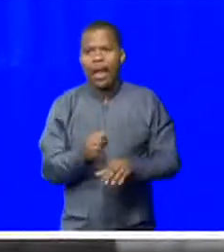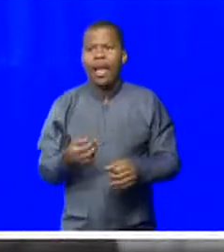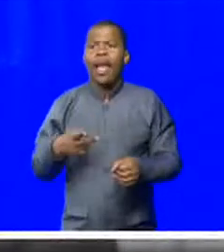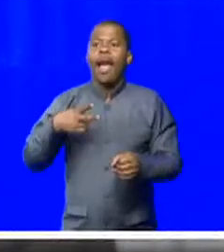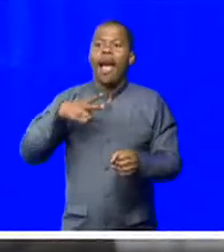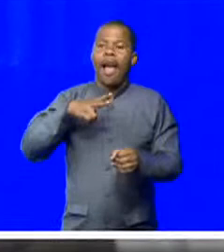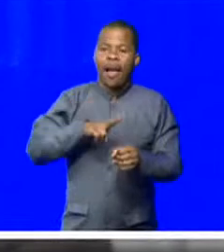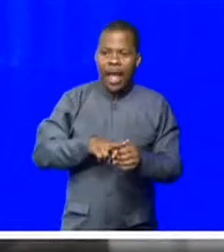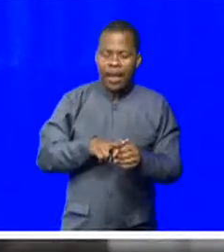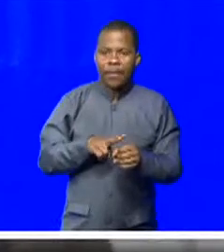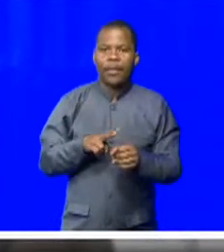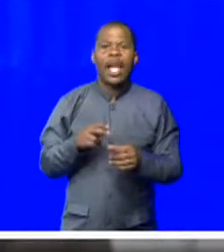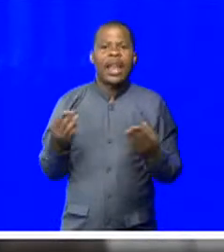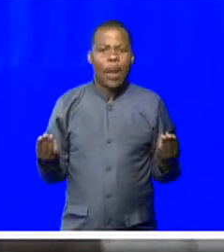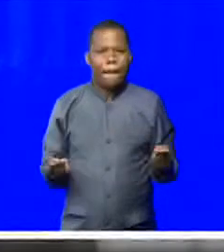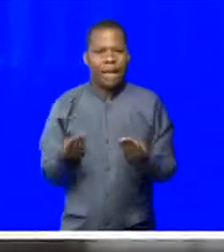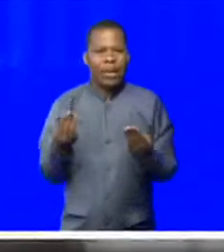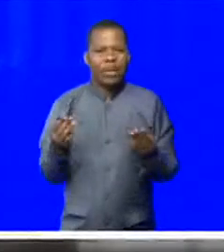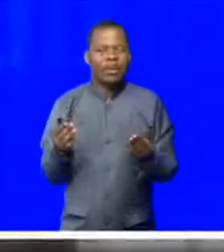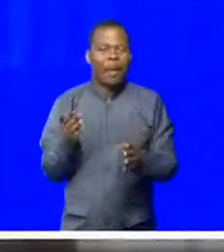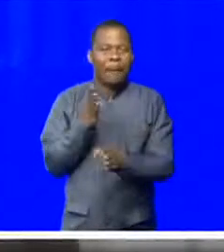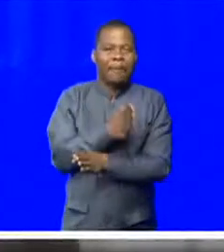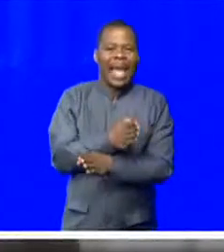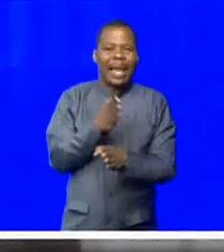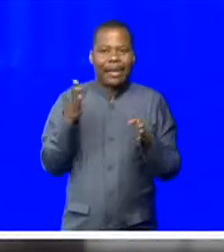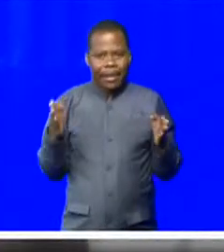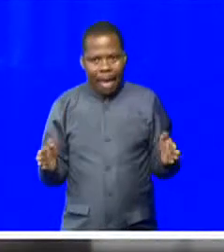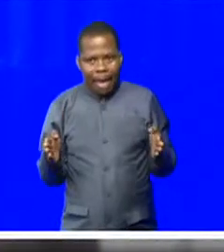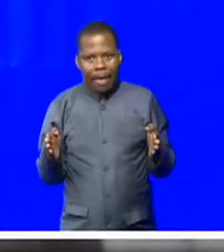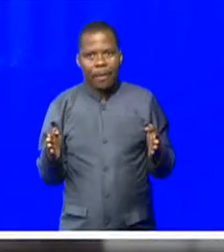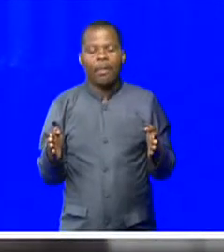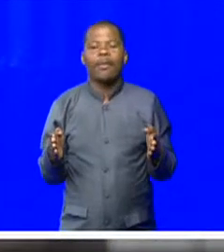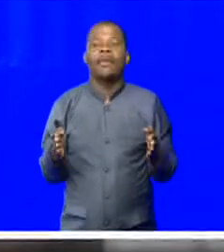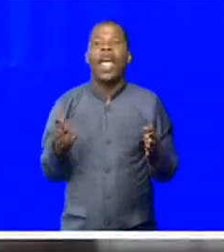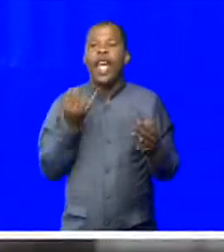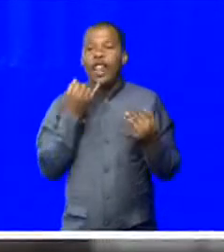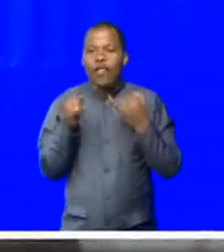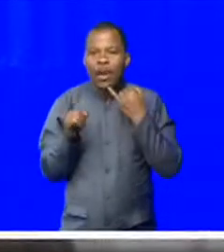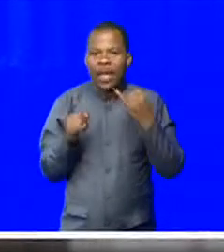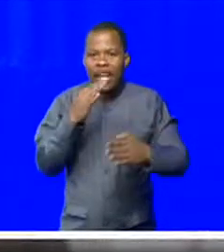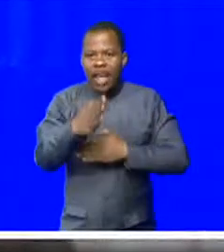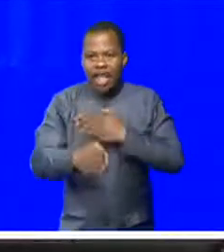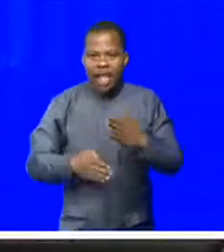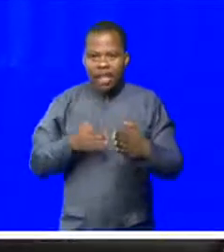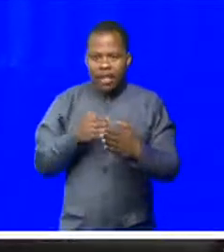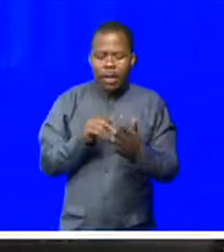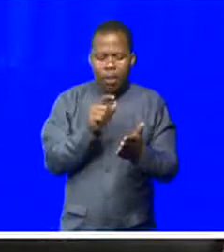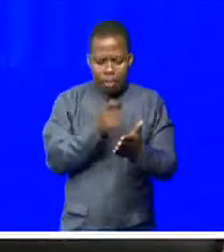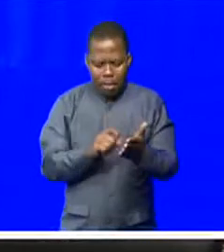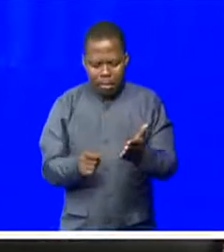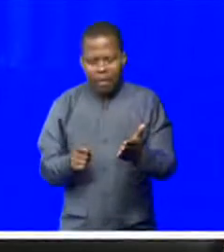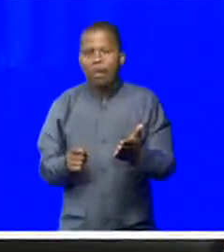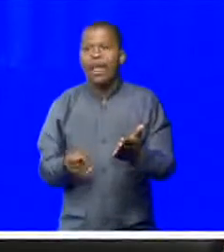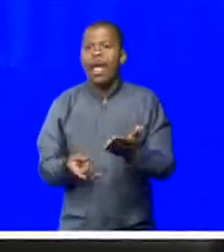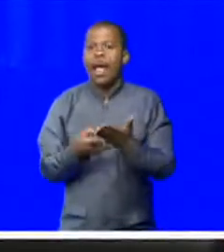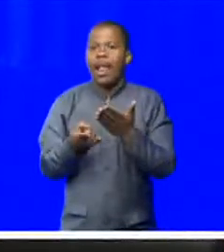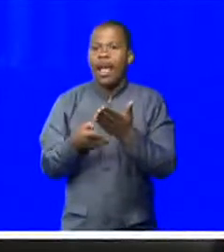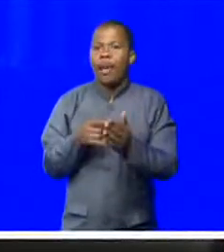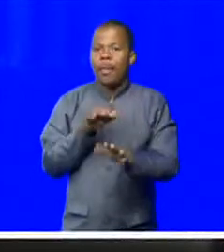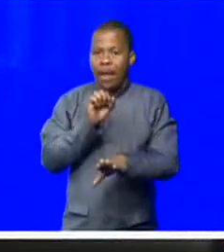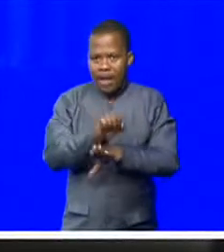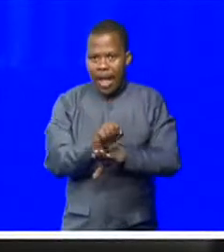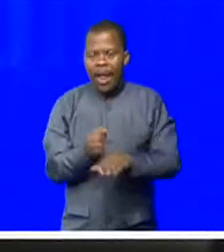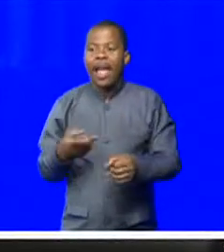our ancestors from long ago. It is for this very reason that communities